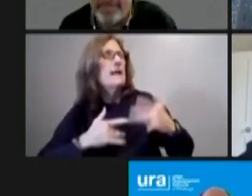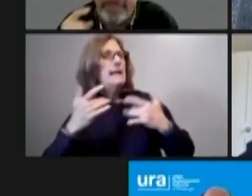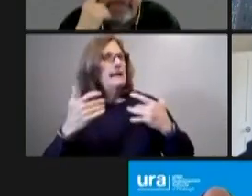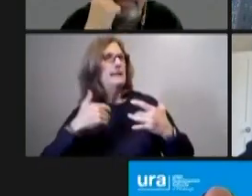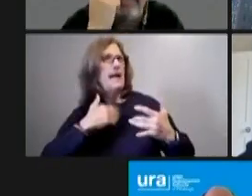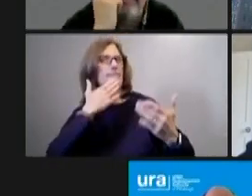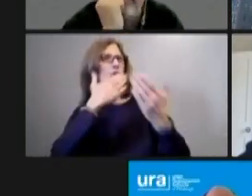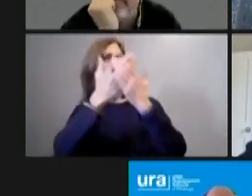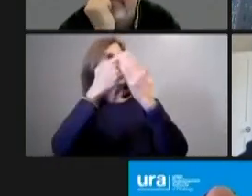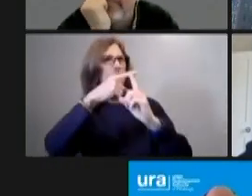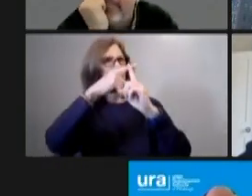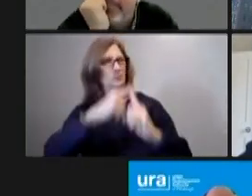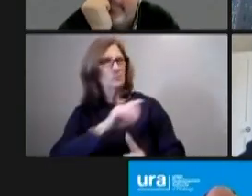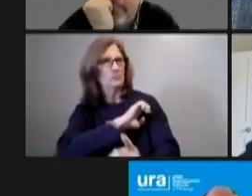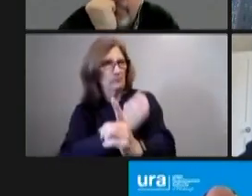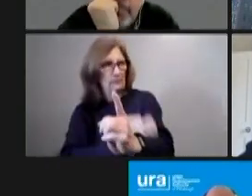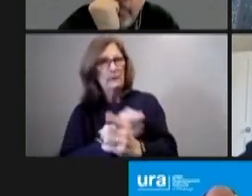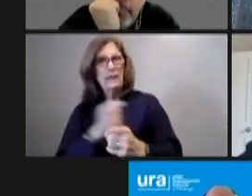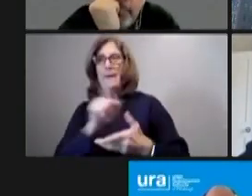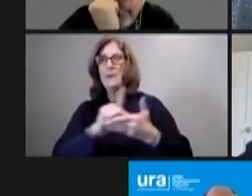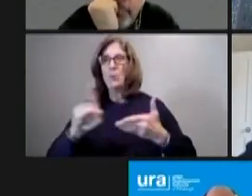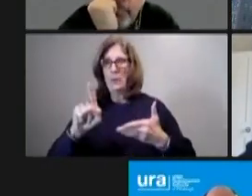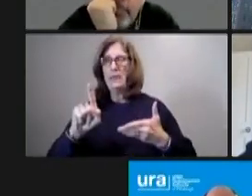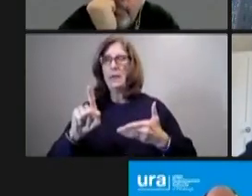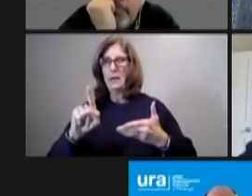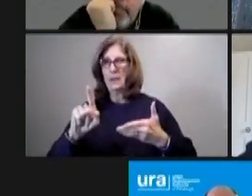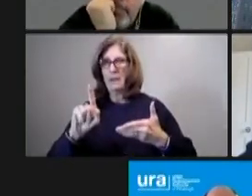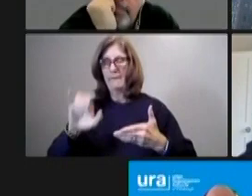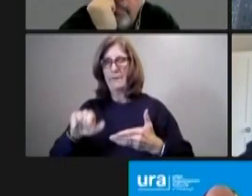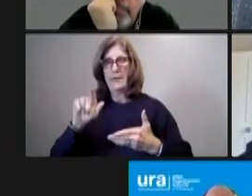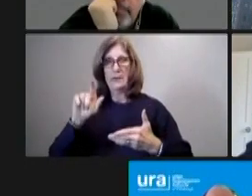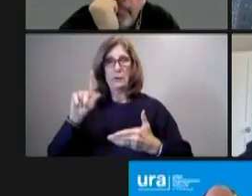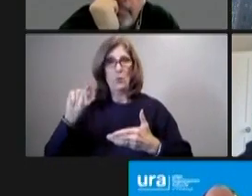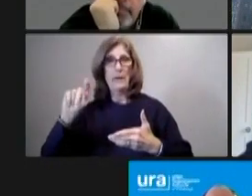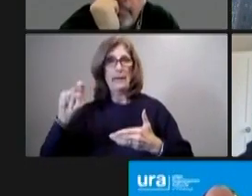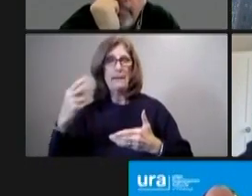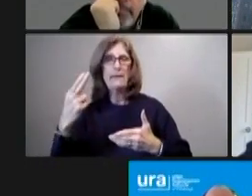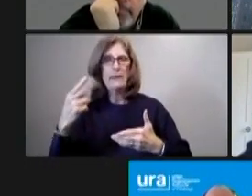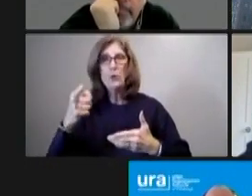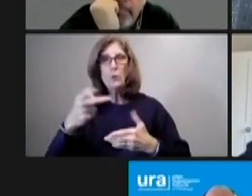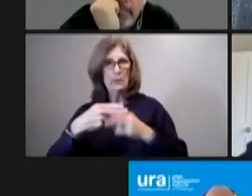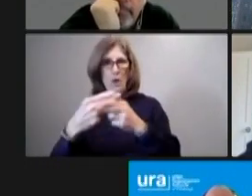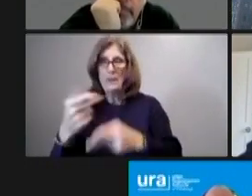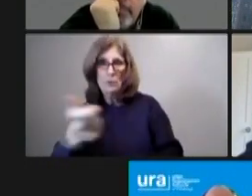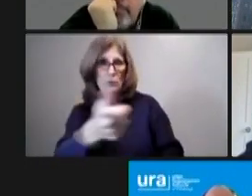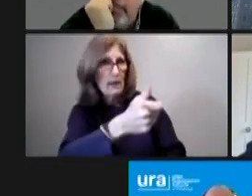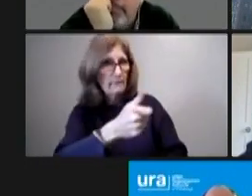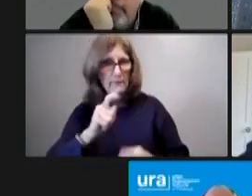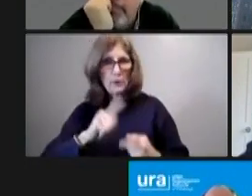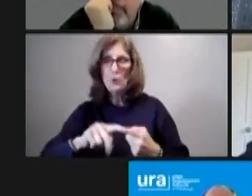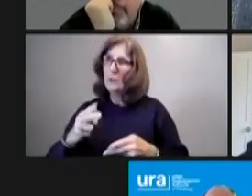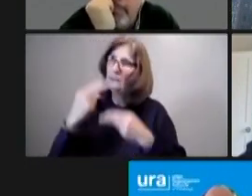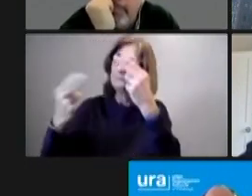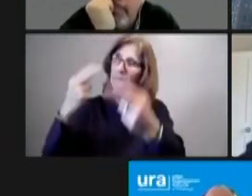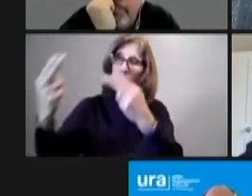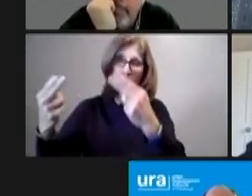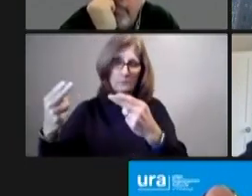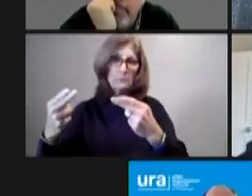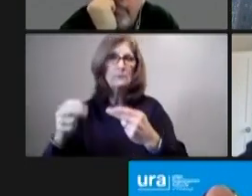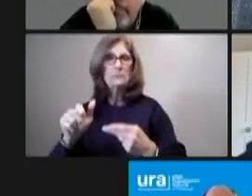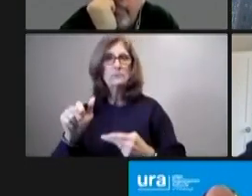then the week of the 20th, we'll be accepting nominations. You can self-nominate. You can nominate someone else. We'll